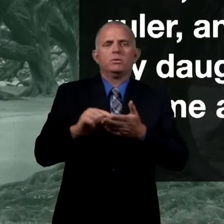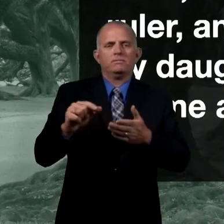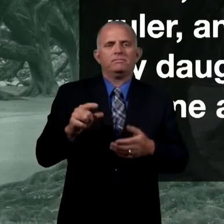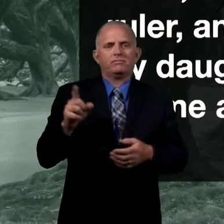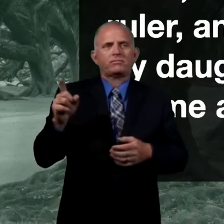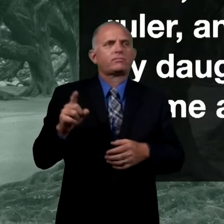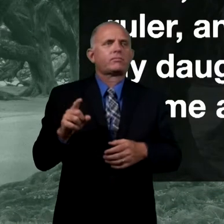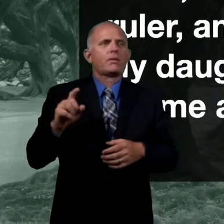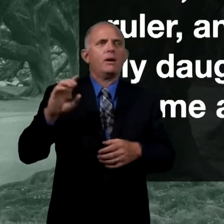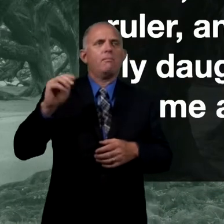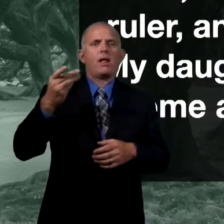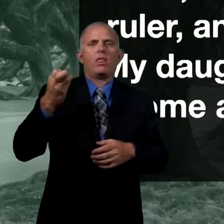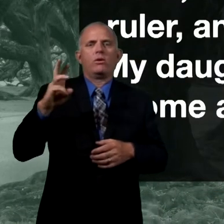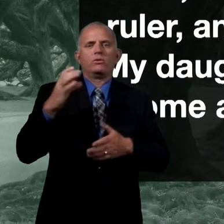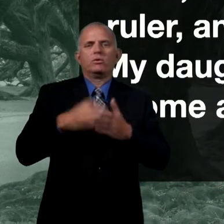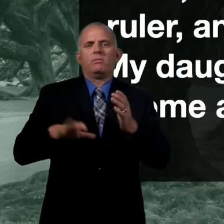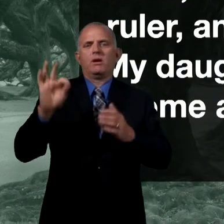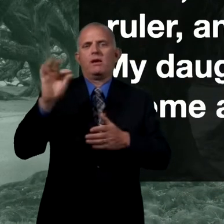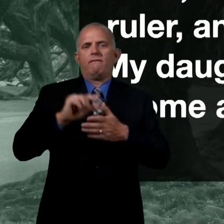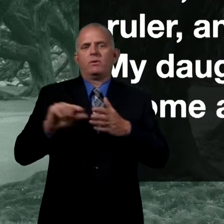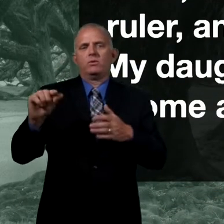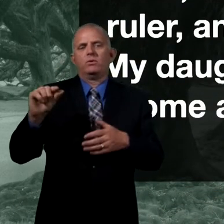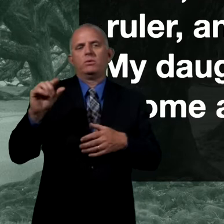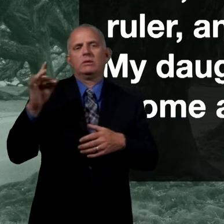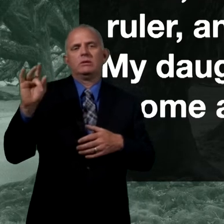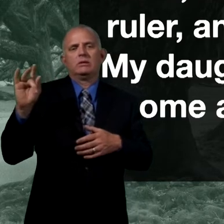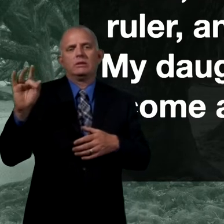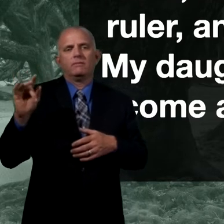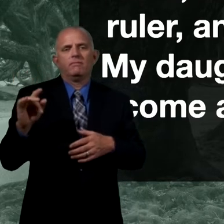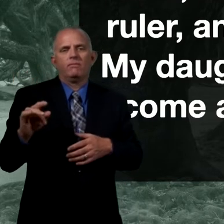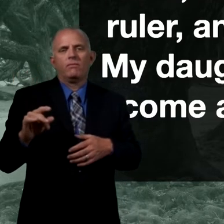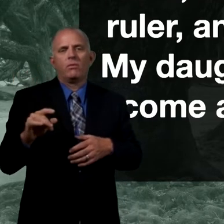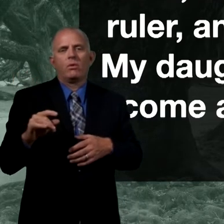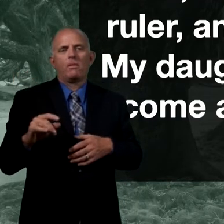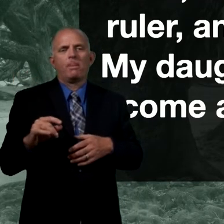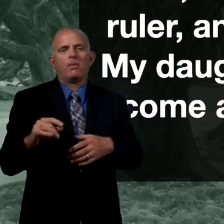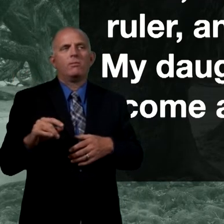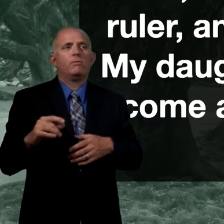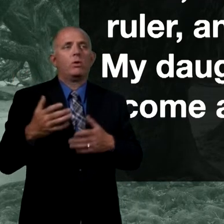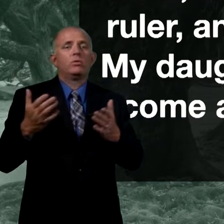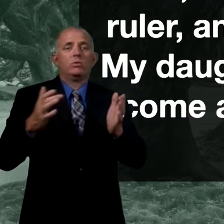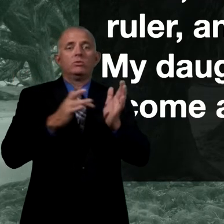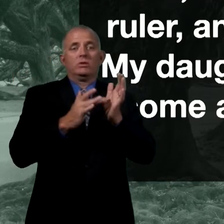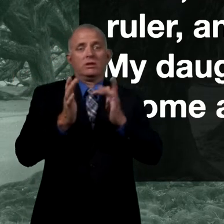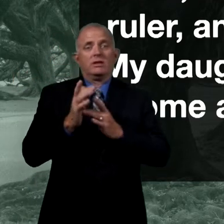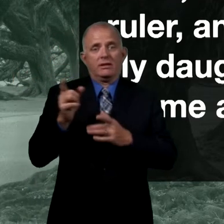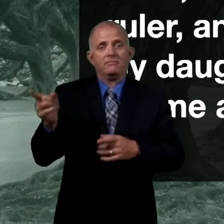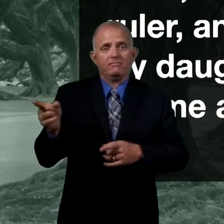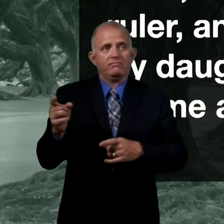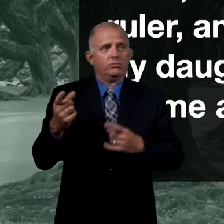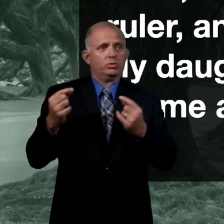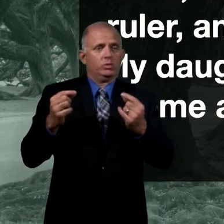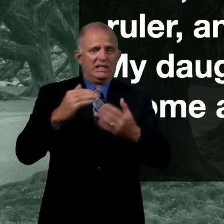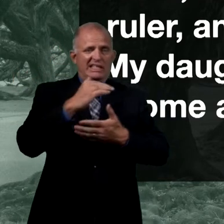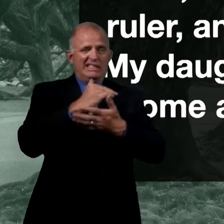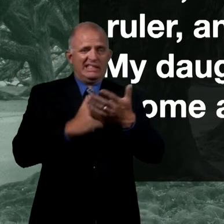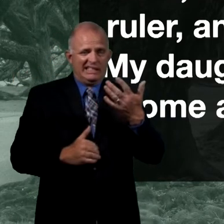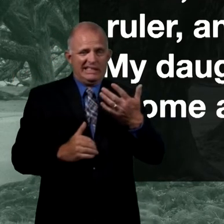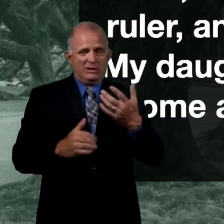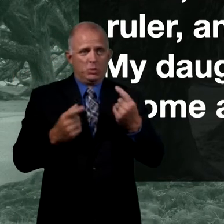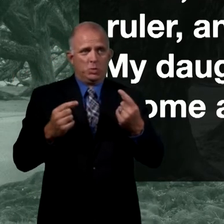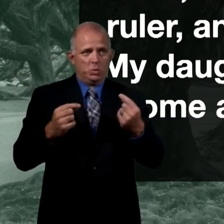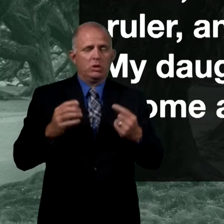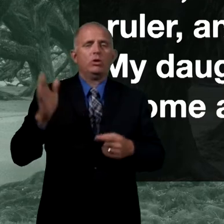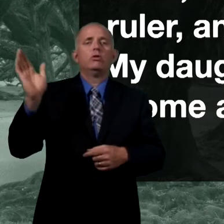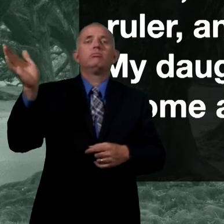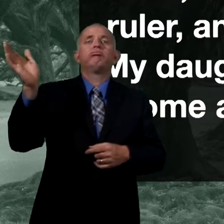9, verse 18, let me just clarify, Jesus is already having his to-do list done. His to-do list for that day is speaking to a large group of